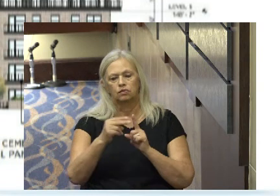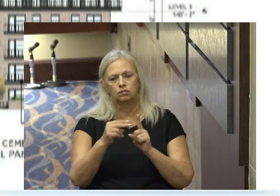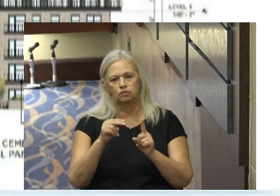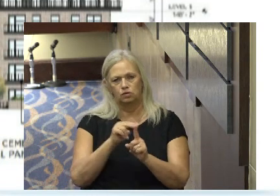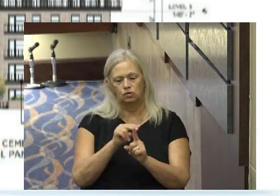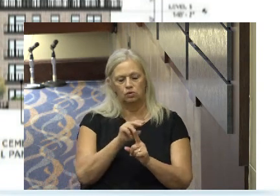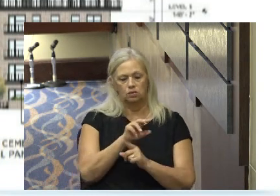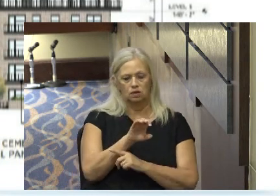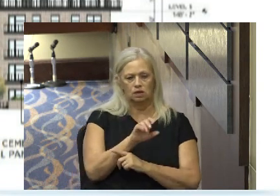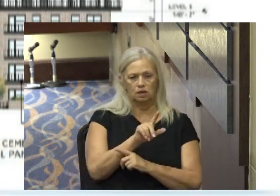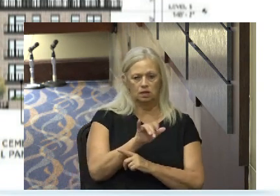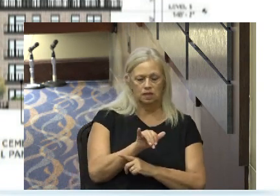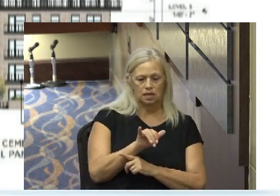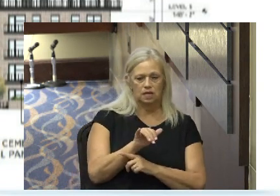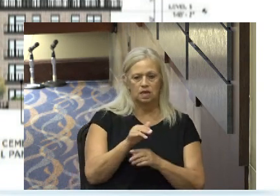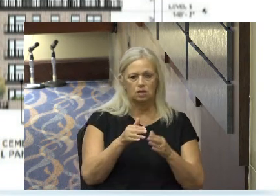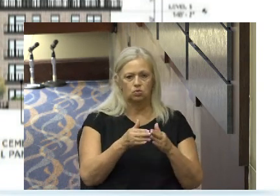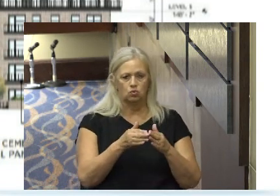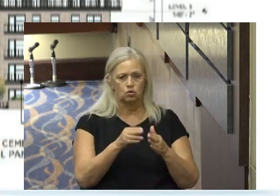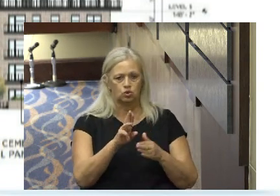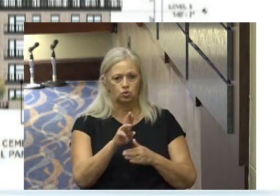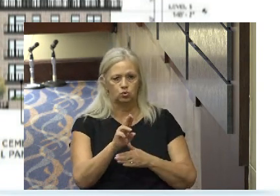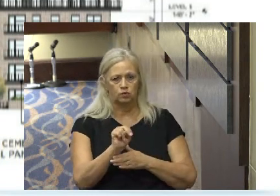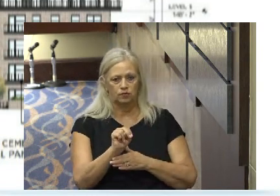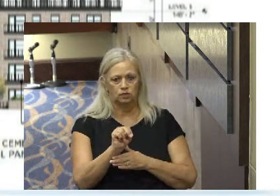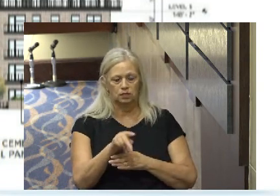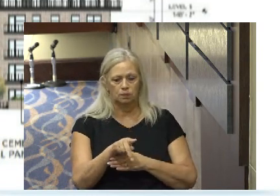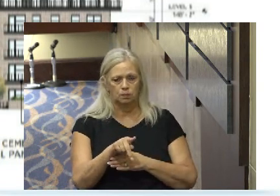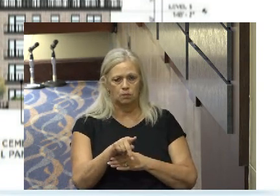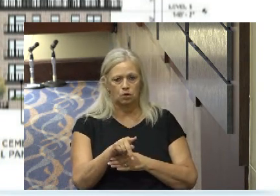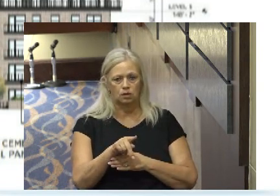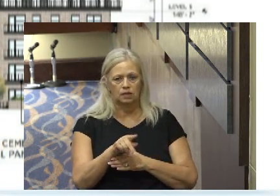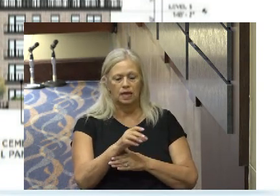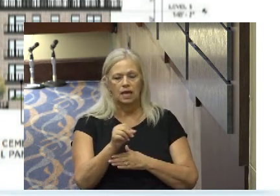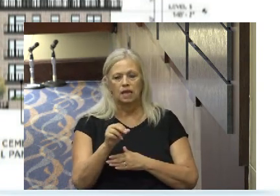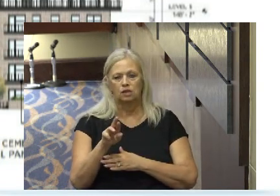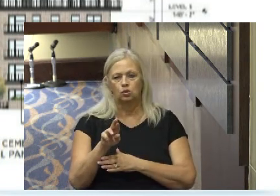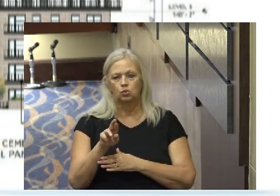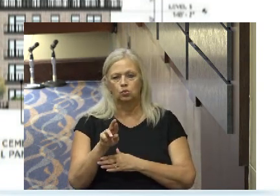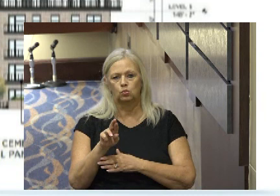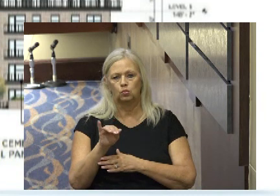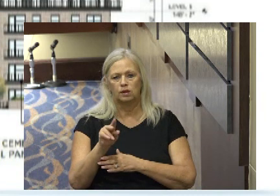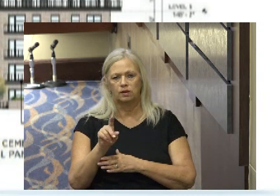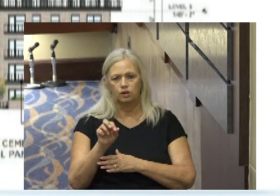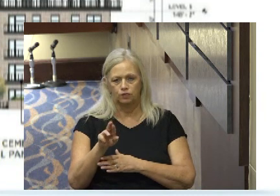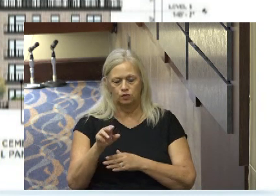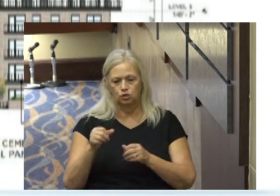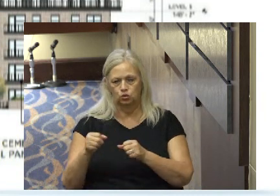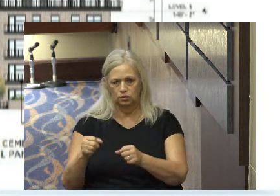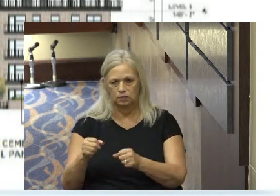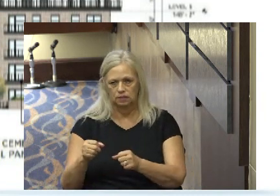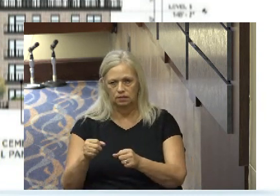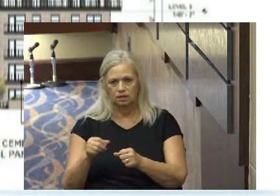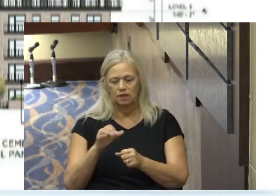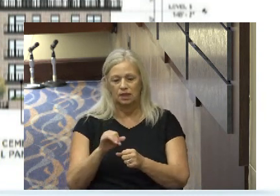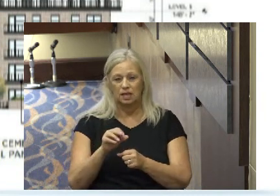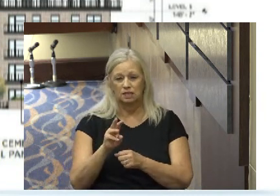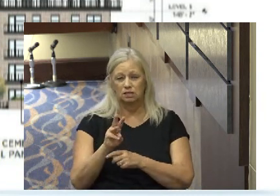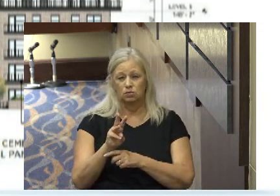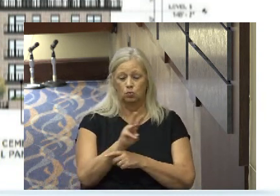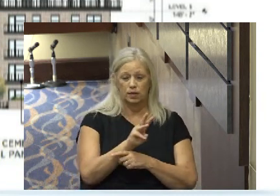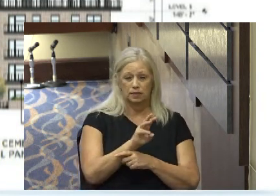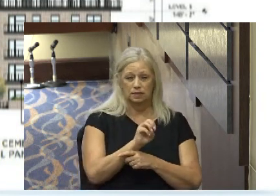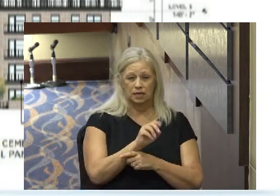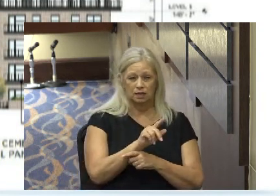have the corner of University Parks this way working back towards River Street. And then this is the west elevation, which is